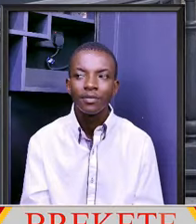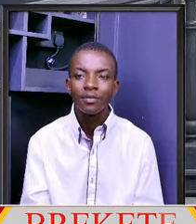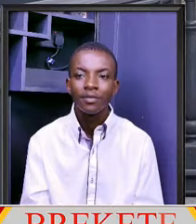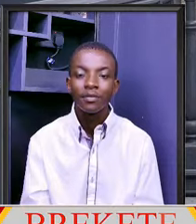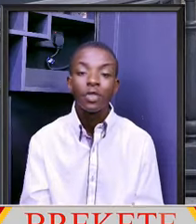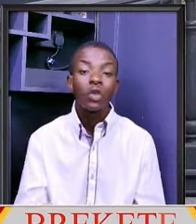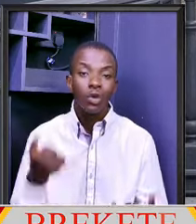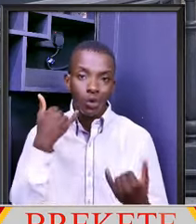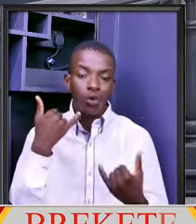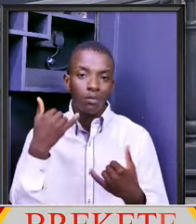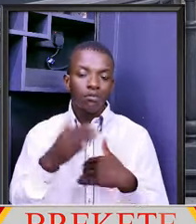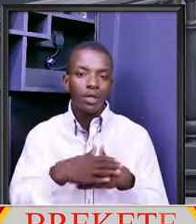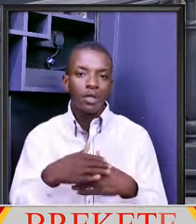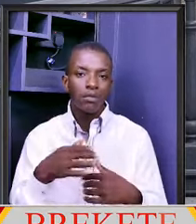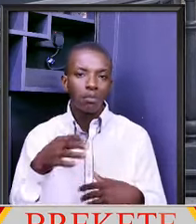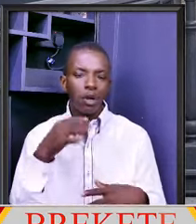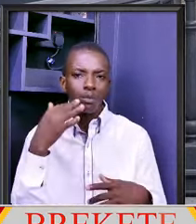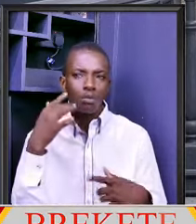Nahim had a call back. So.